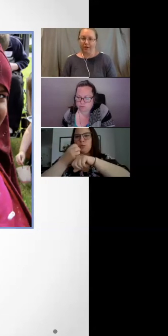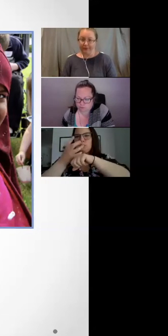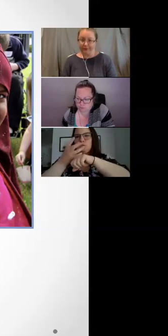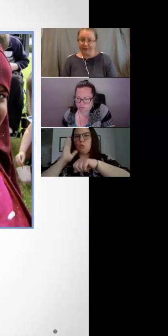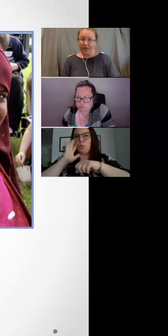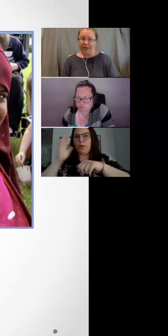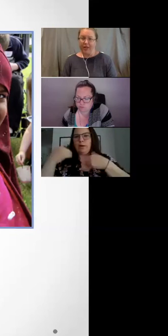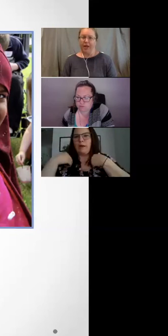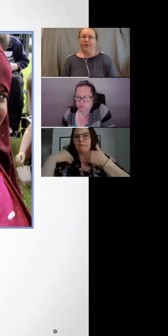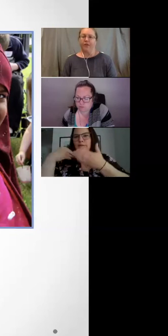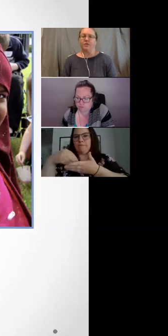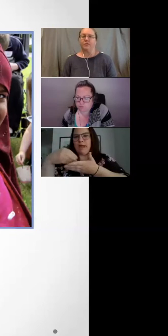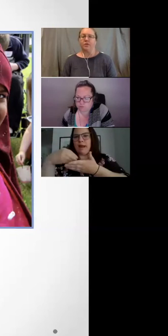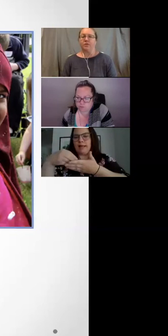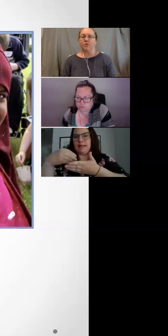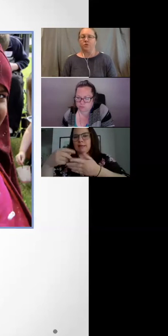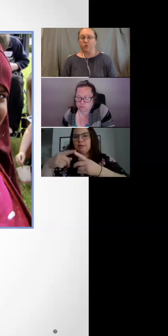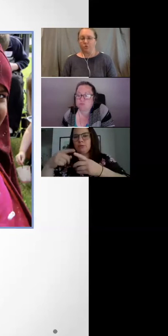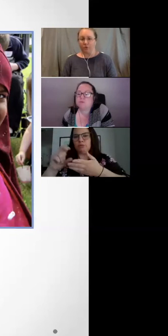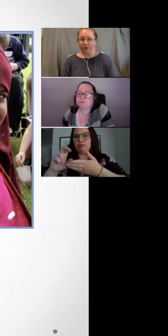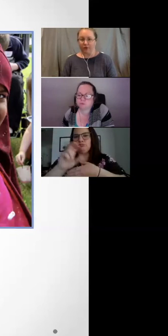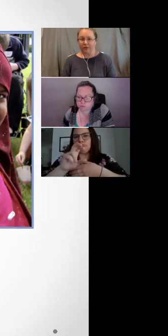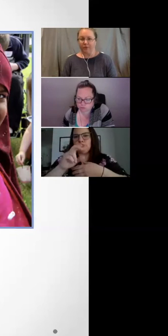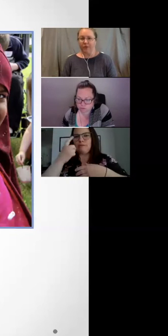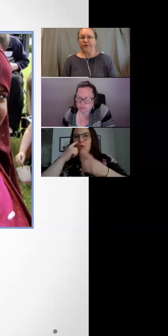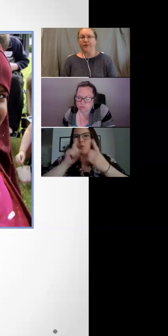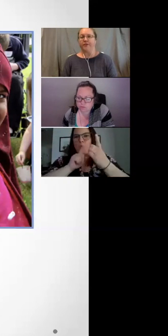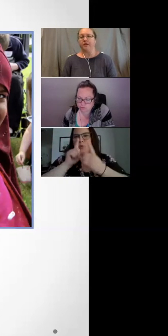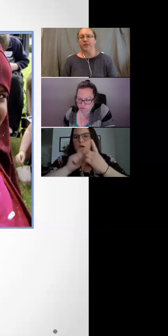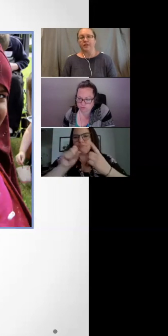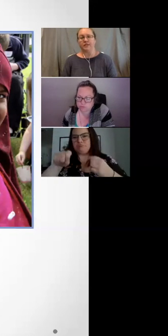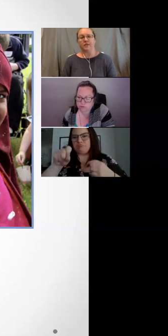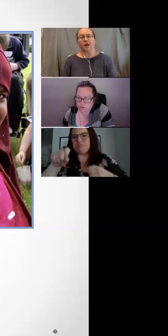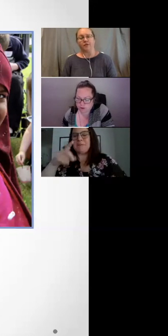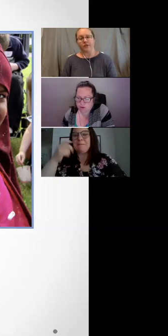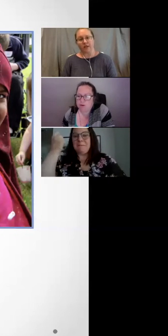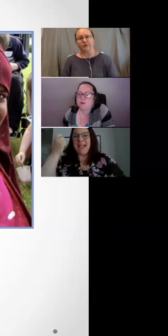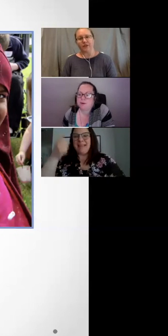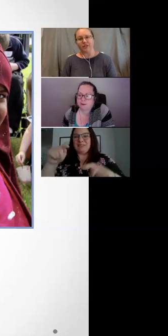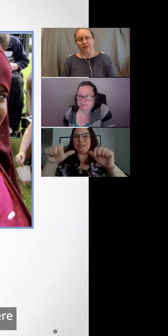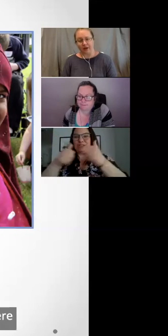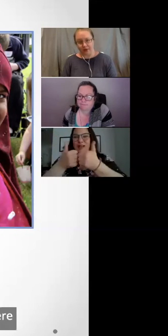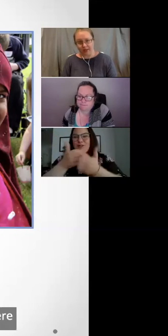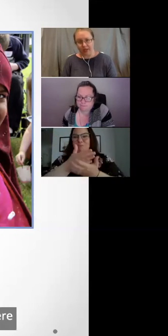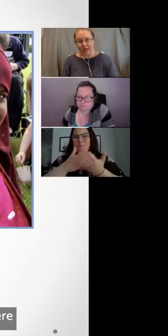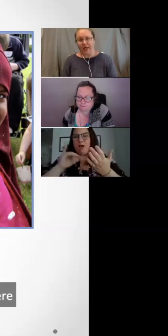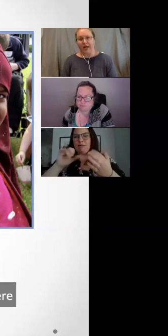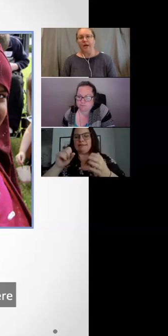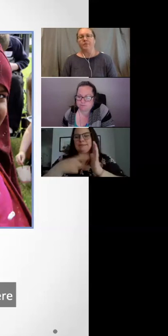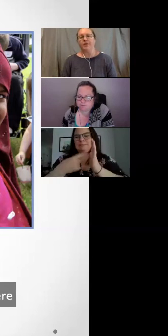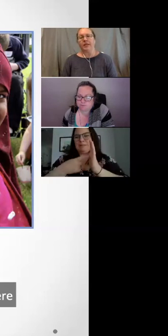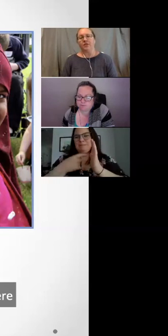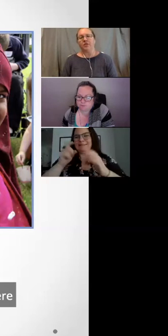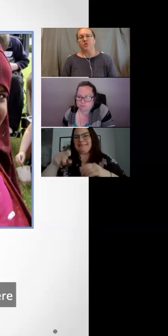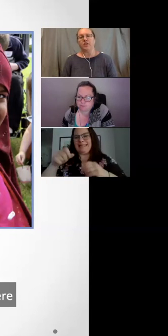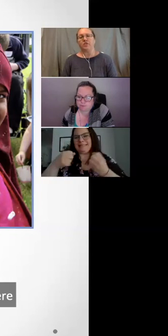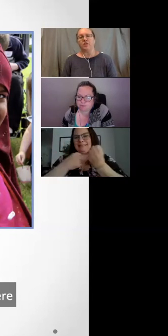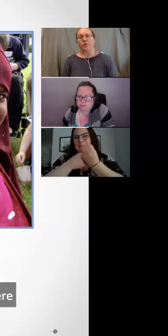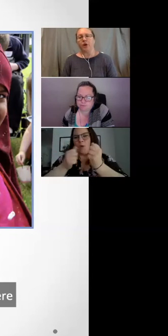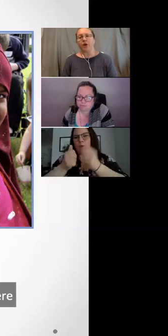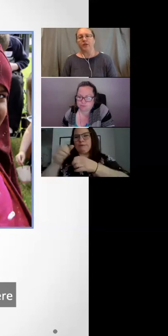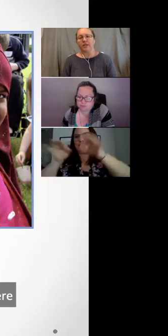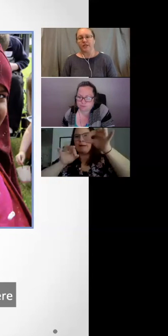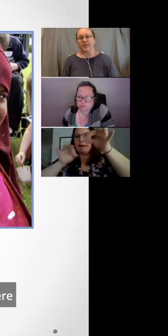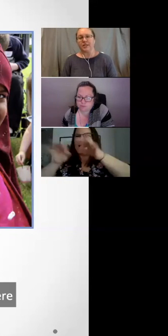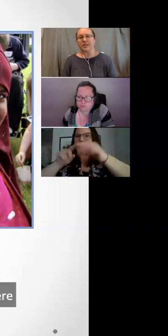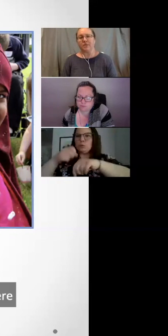care, there is sometimes a social worker available, and then there is oftentimes funding that way. But again, the challenging